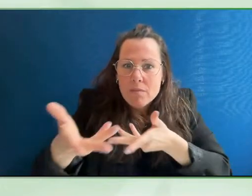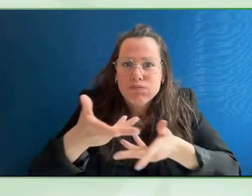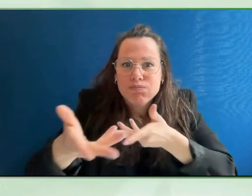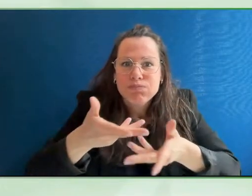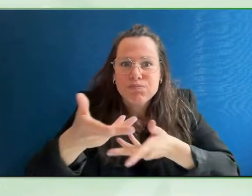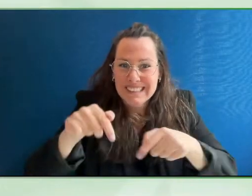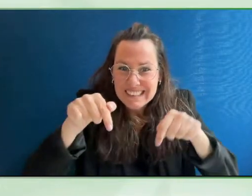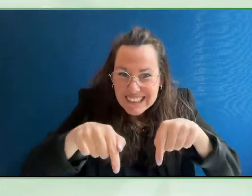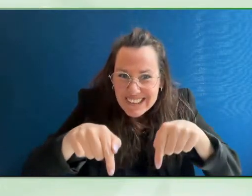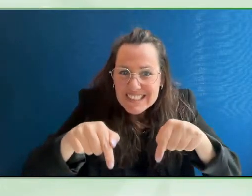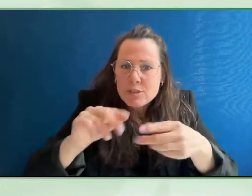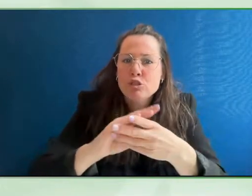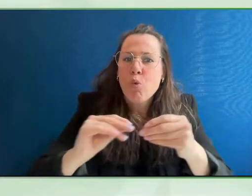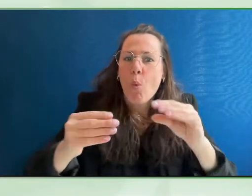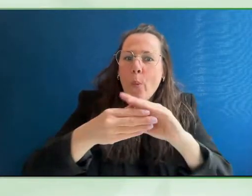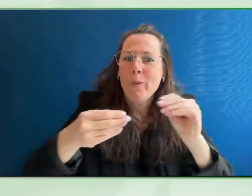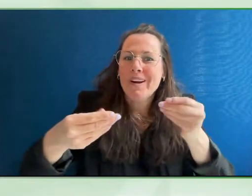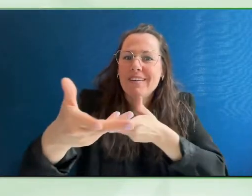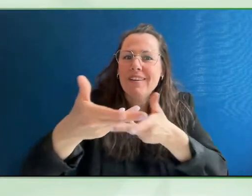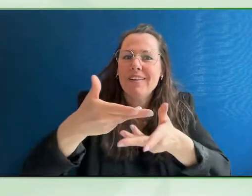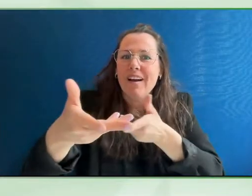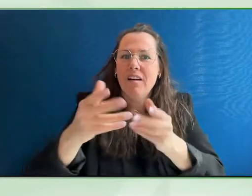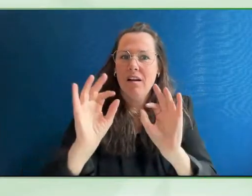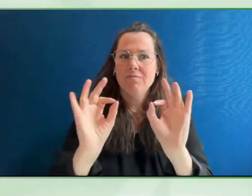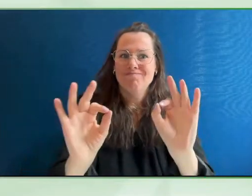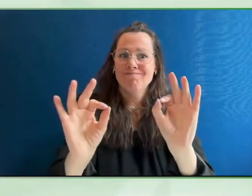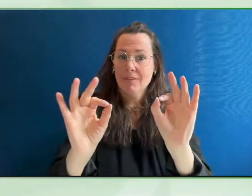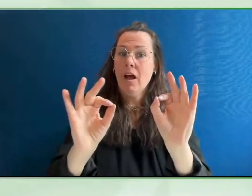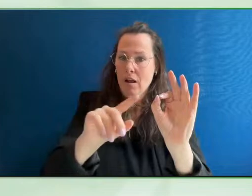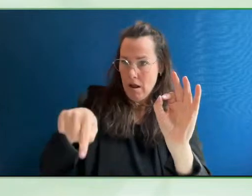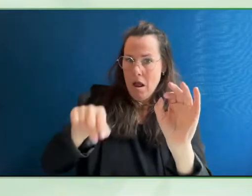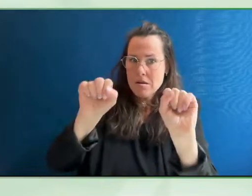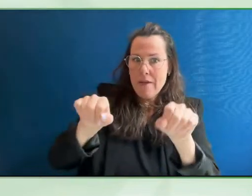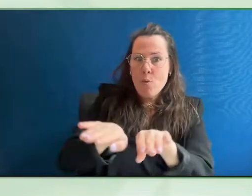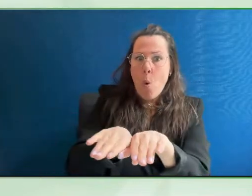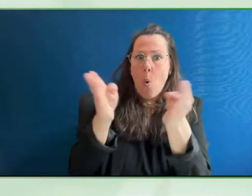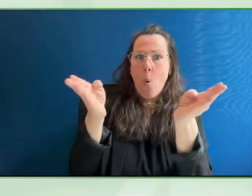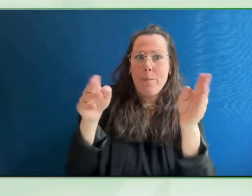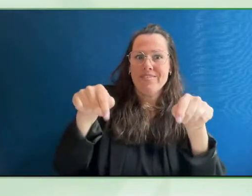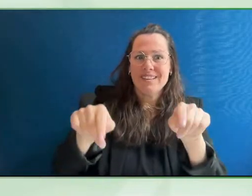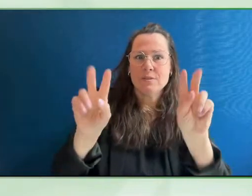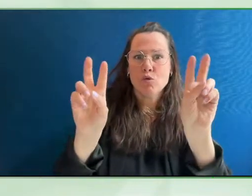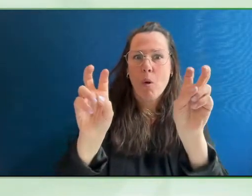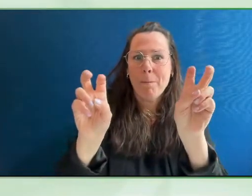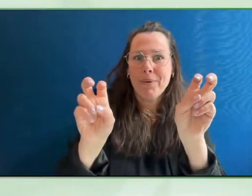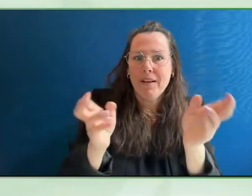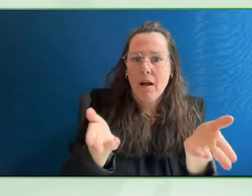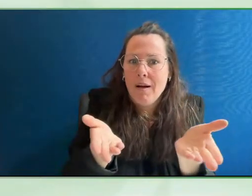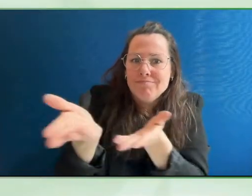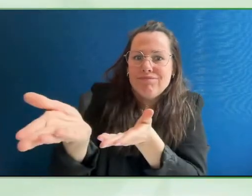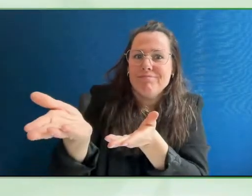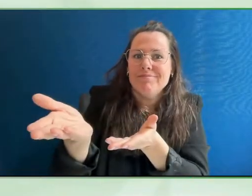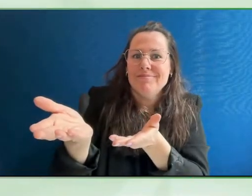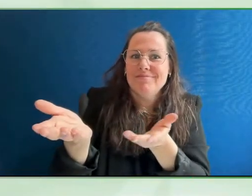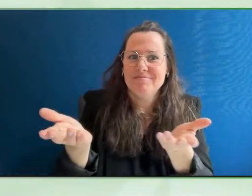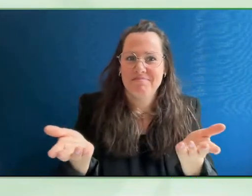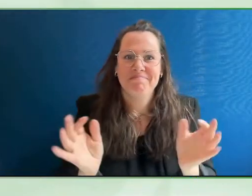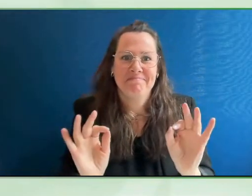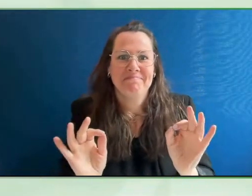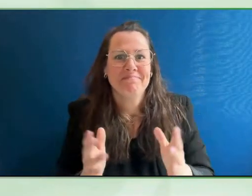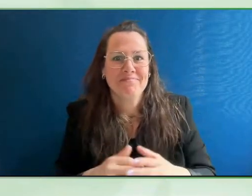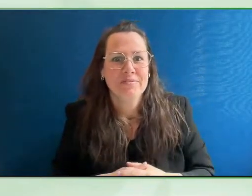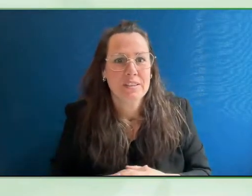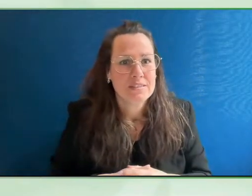as reasonable accommodation. It's accommodation, period. And once you learn about people's needs or preferences on how they